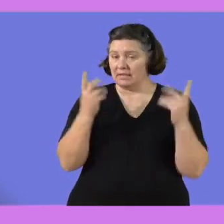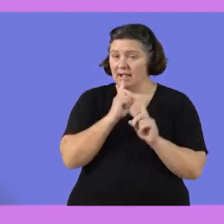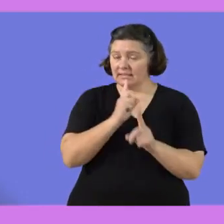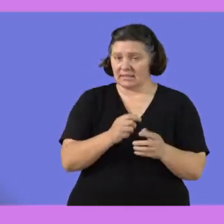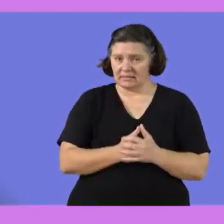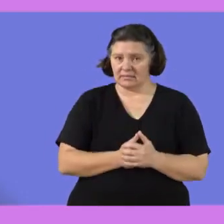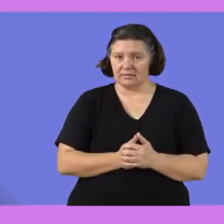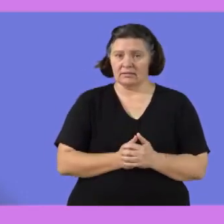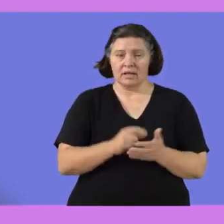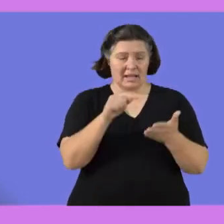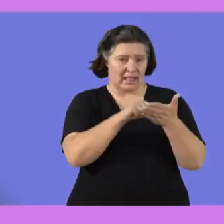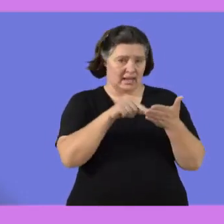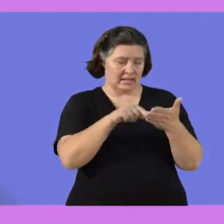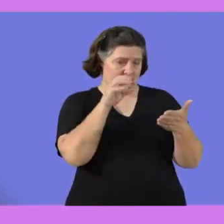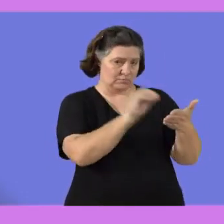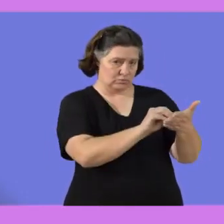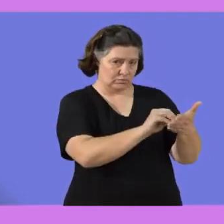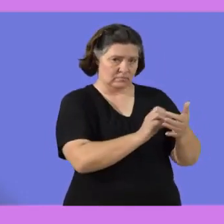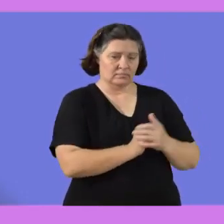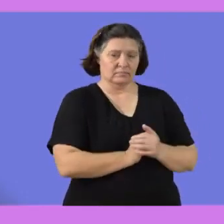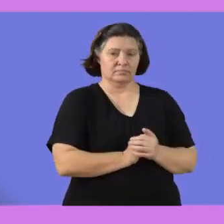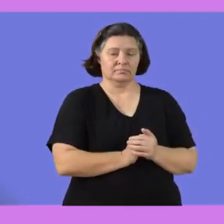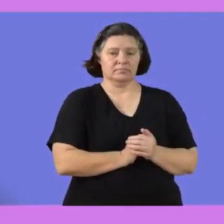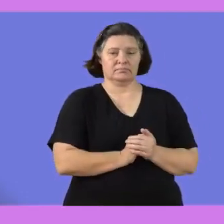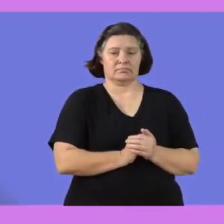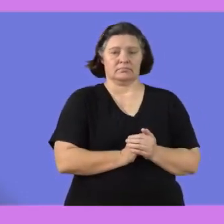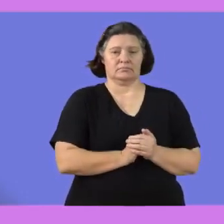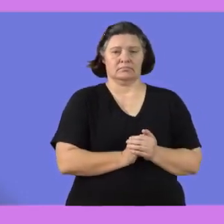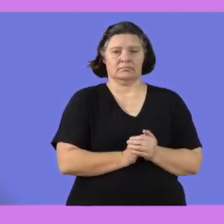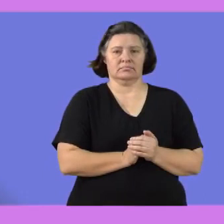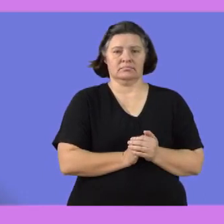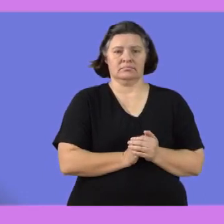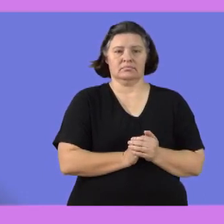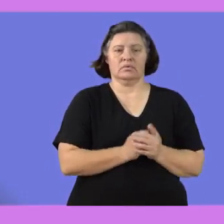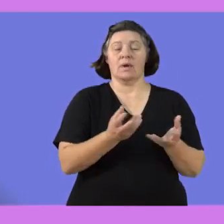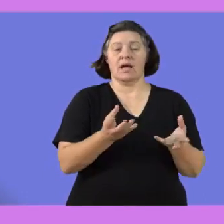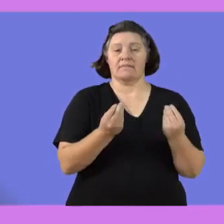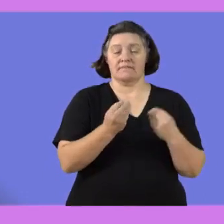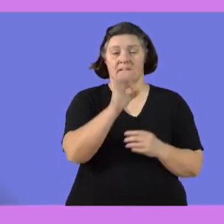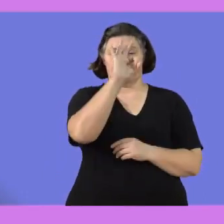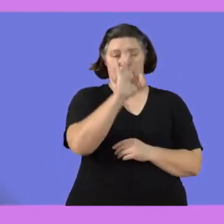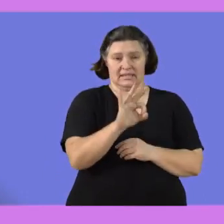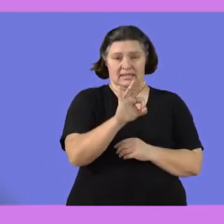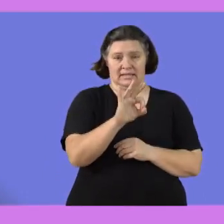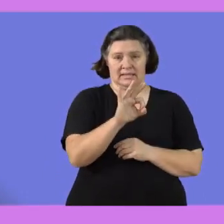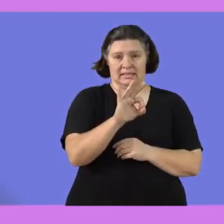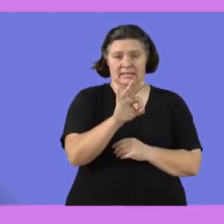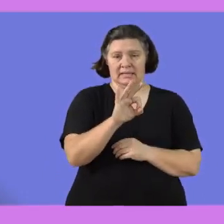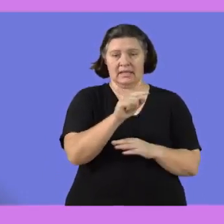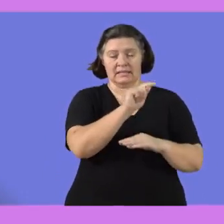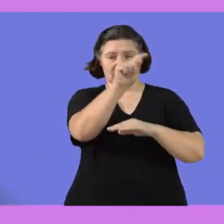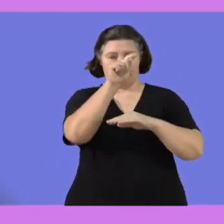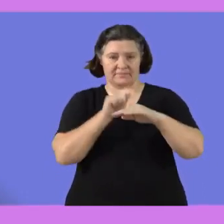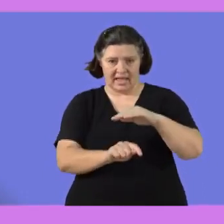is 30. And let us press the calculator together. So we will have 3